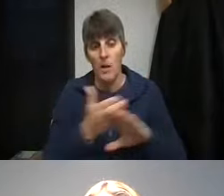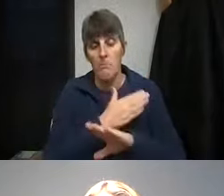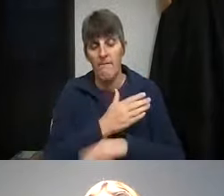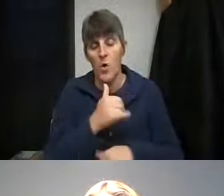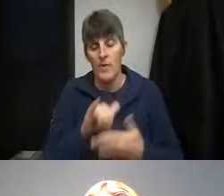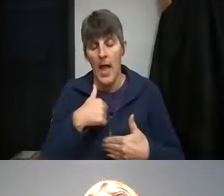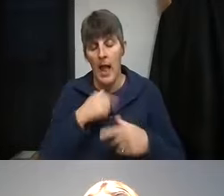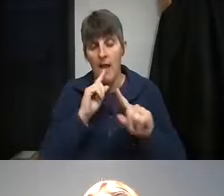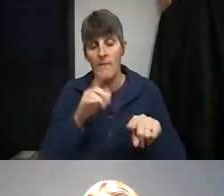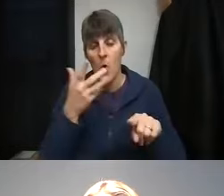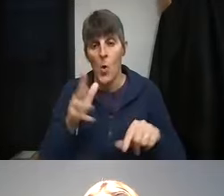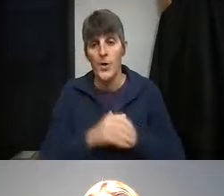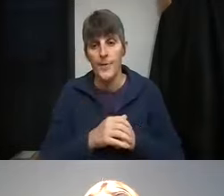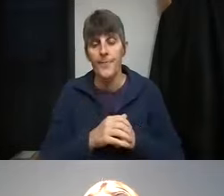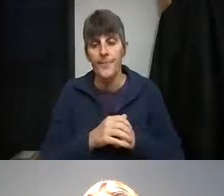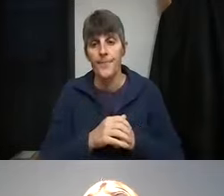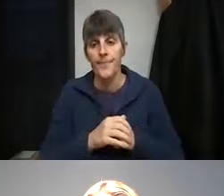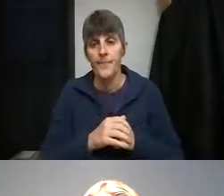that I've ordered.